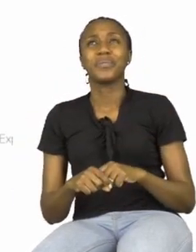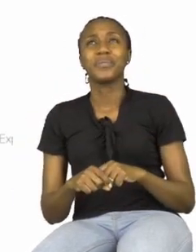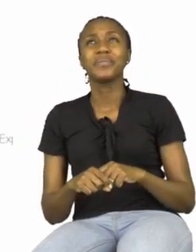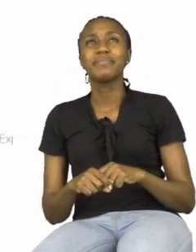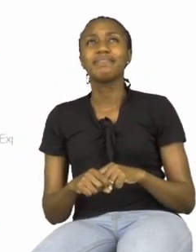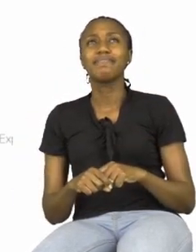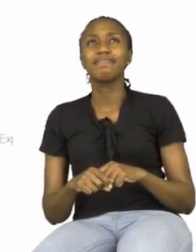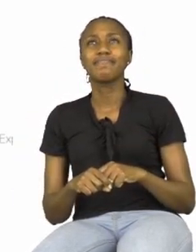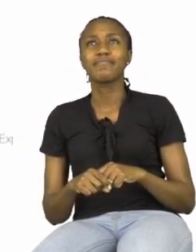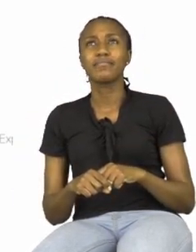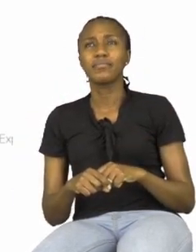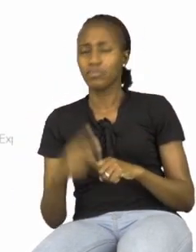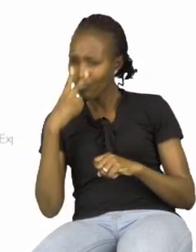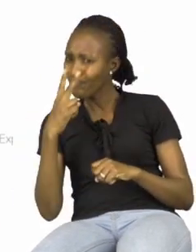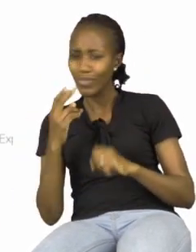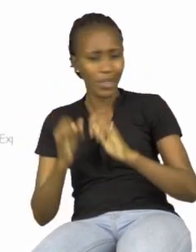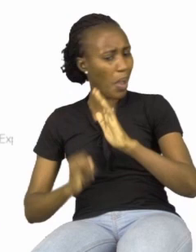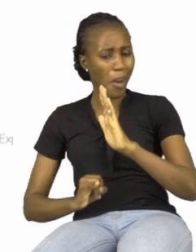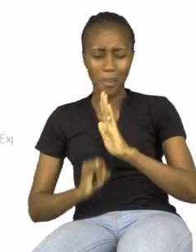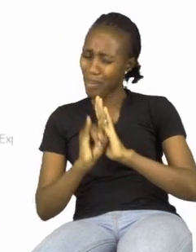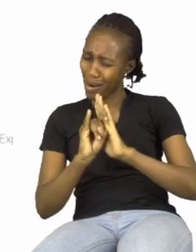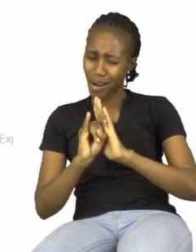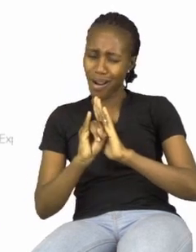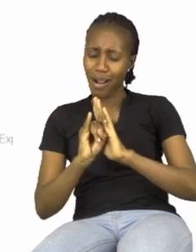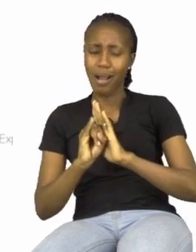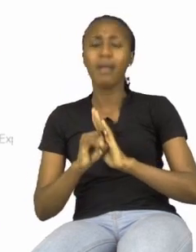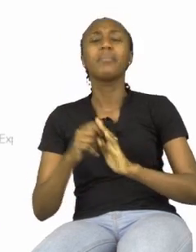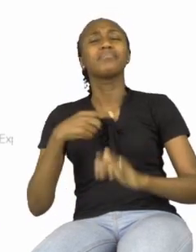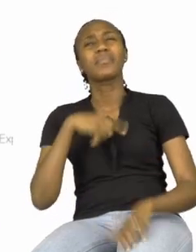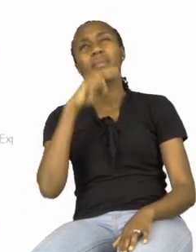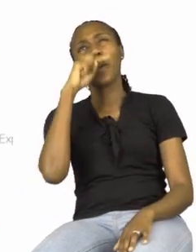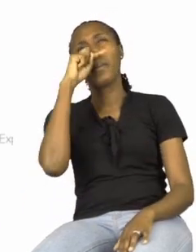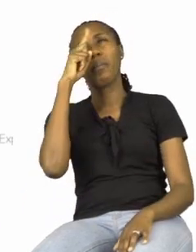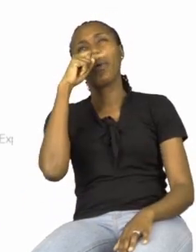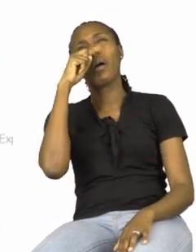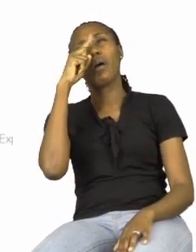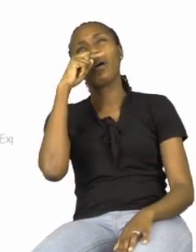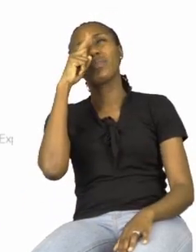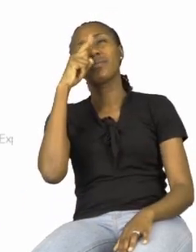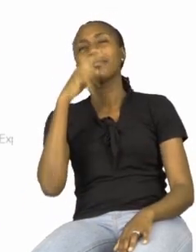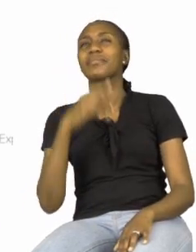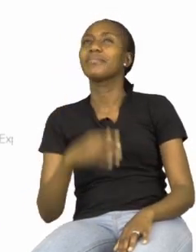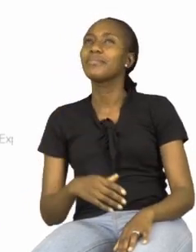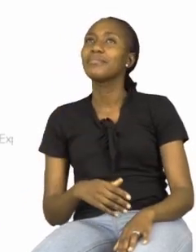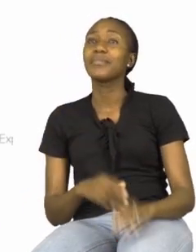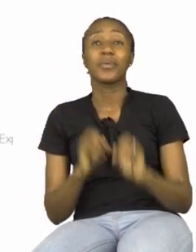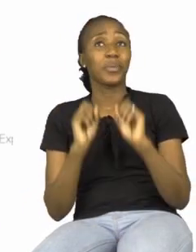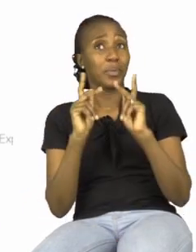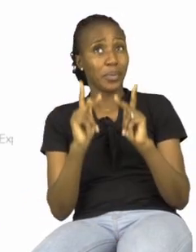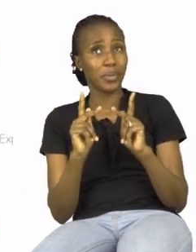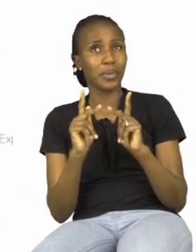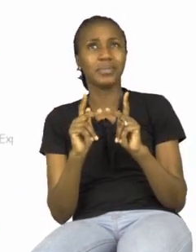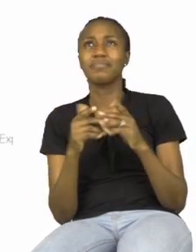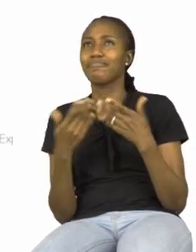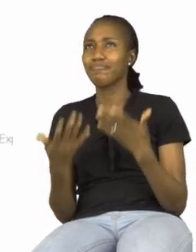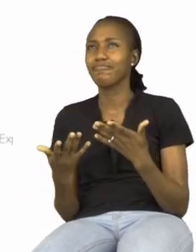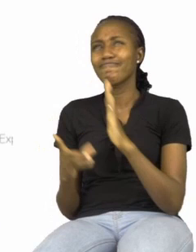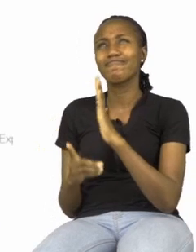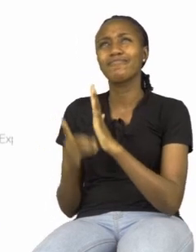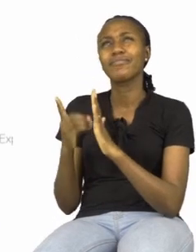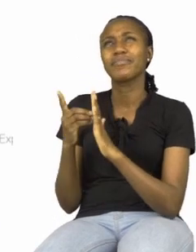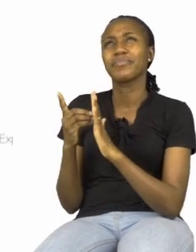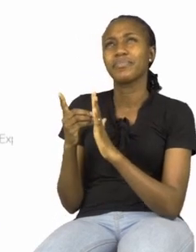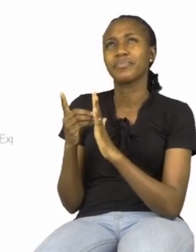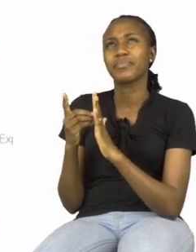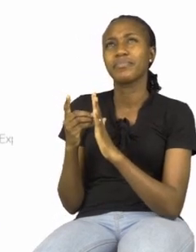to already. I am super proud. Okay, Mr. Graig, just to cut you short, in terms of development,